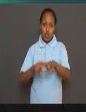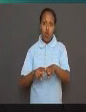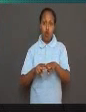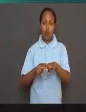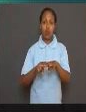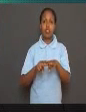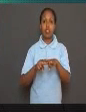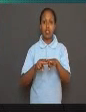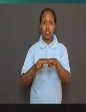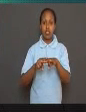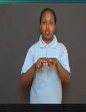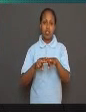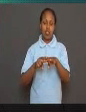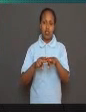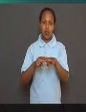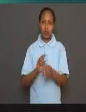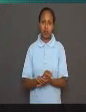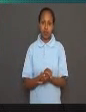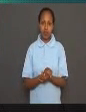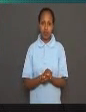on a scale.